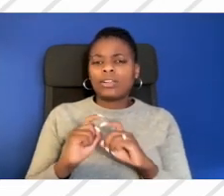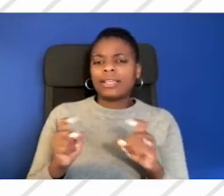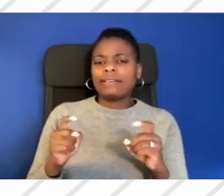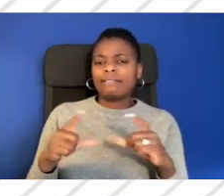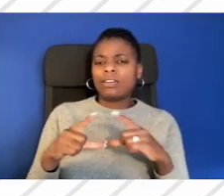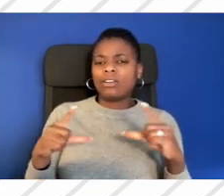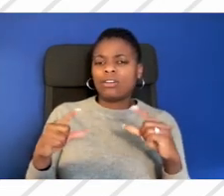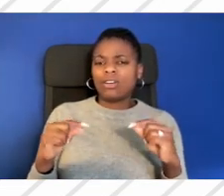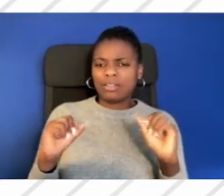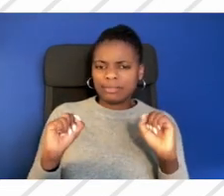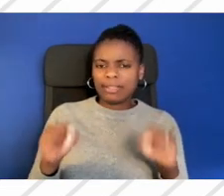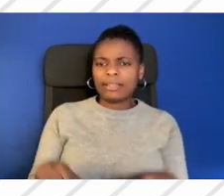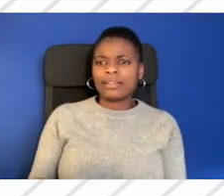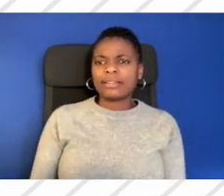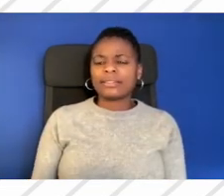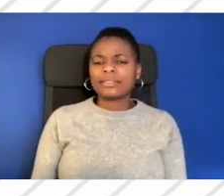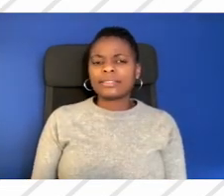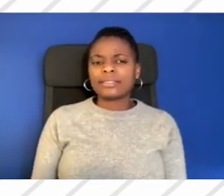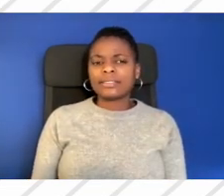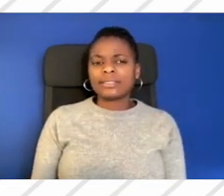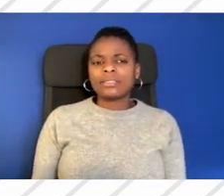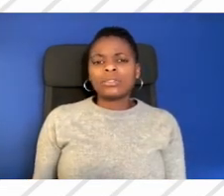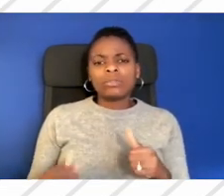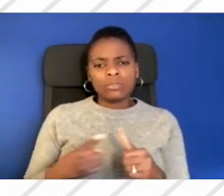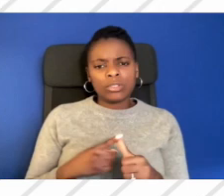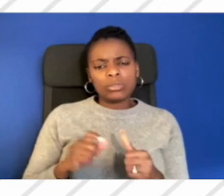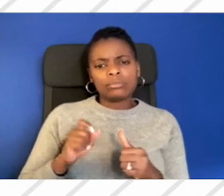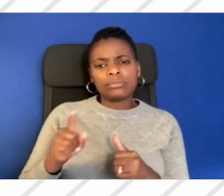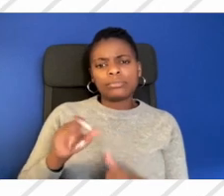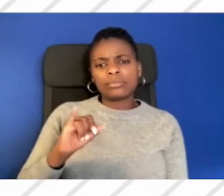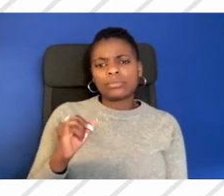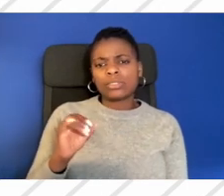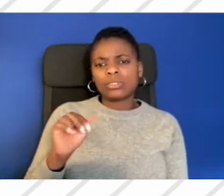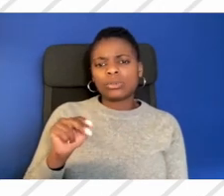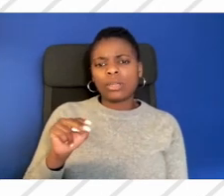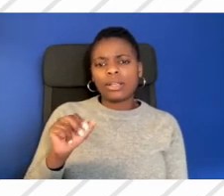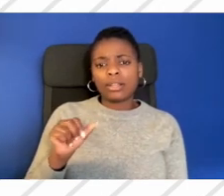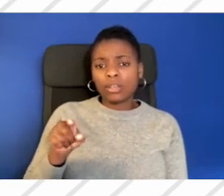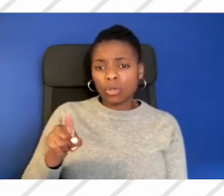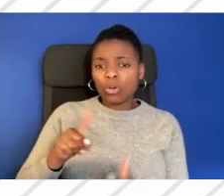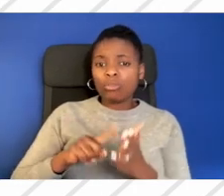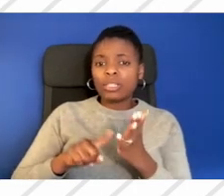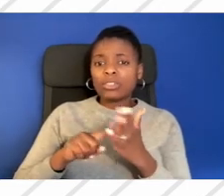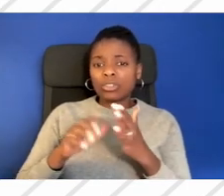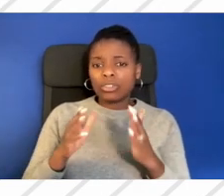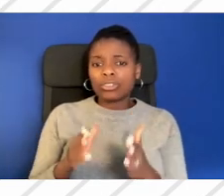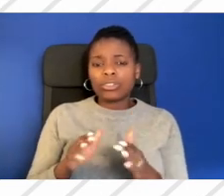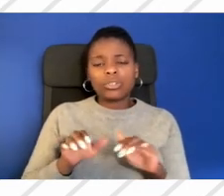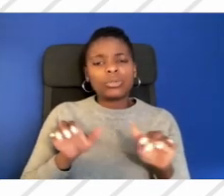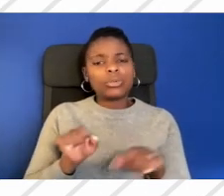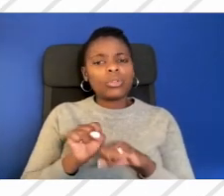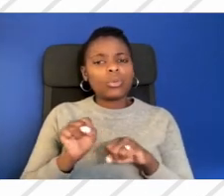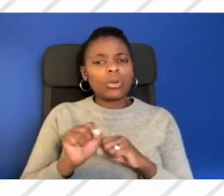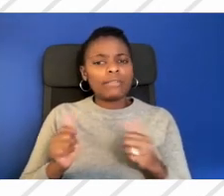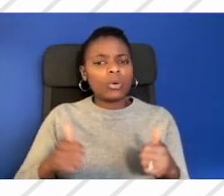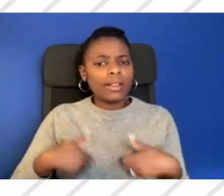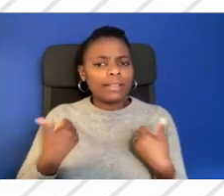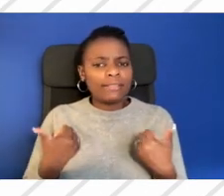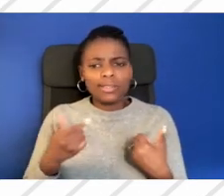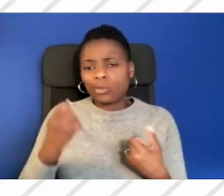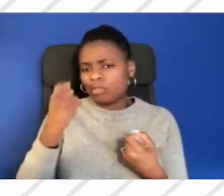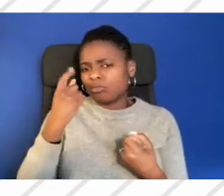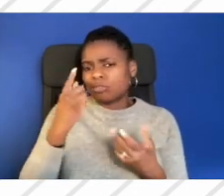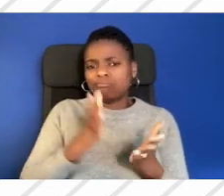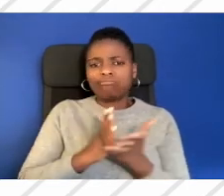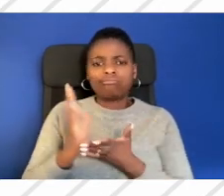And so first, I want to start with you, Johanna. You're a researcher. You do this work for a living. You understand it better than most.